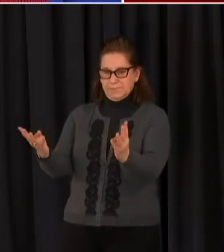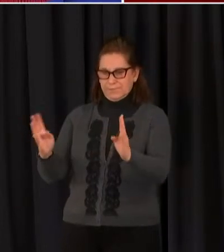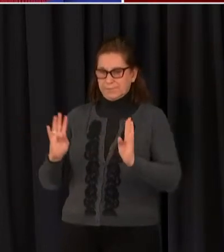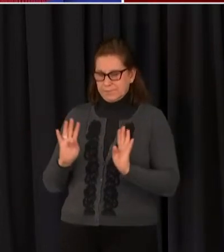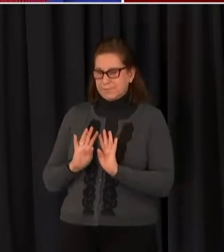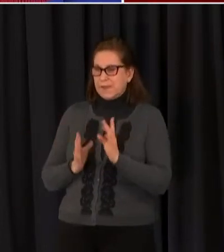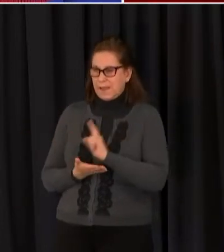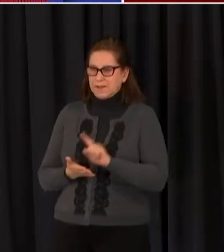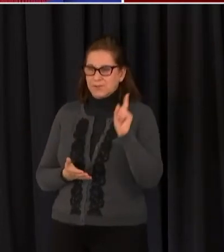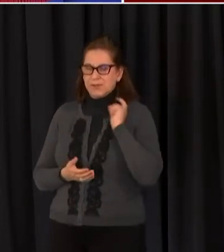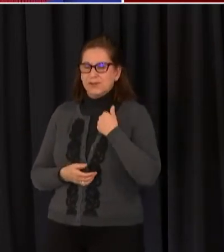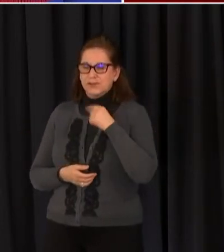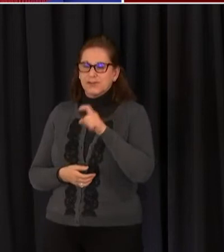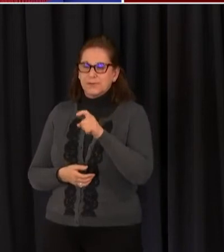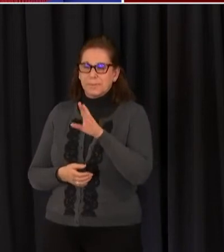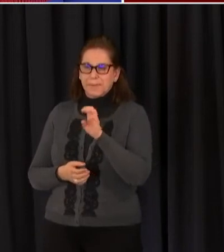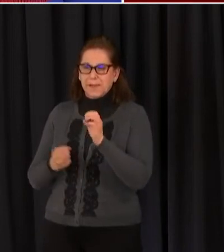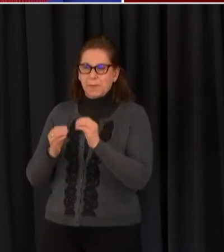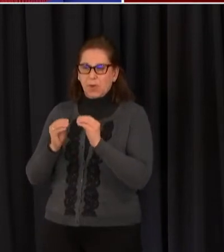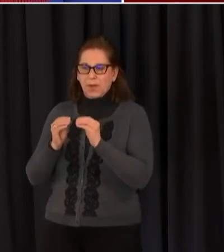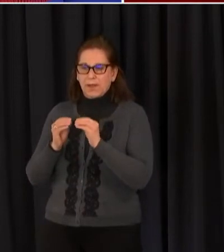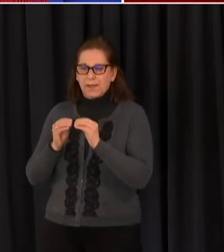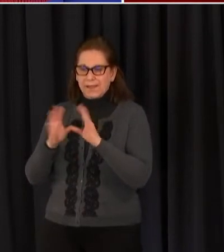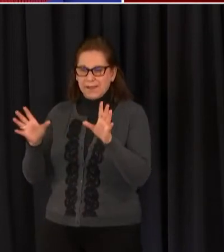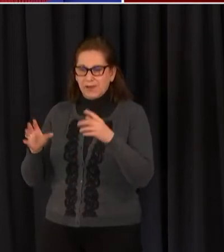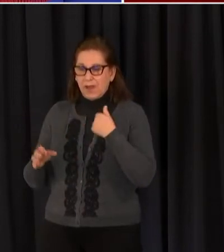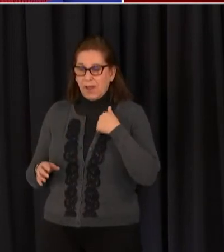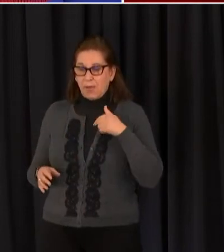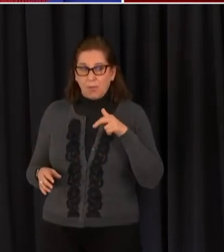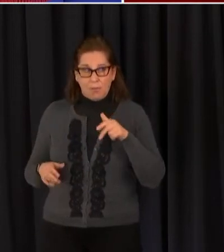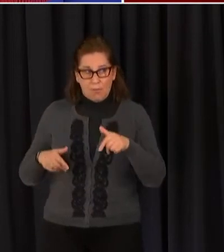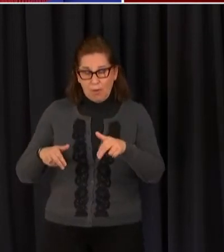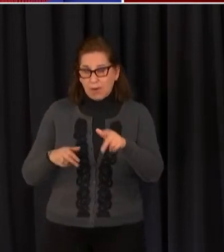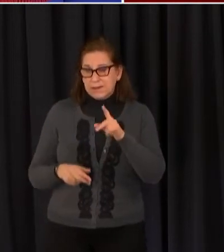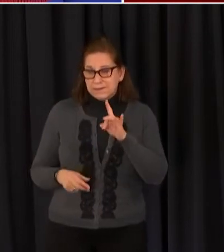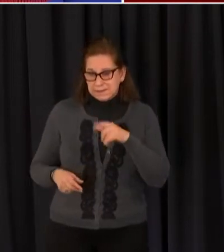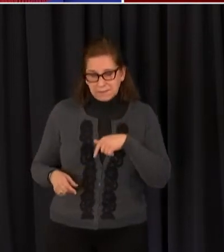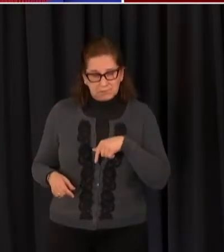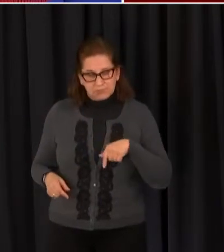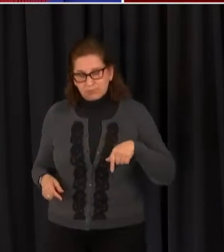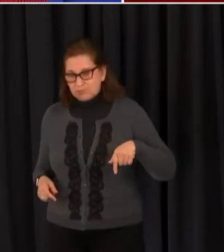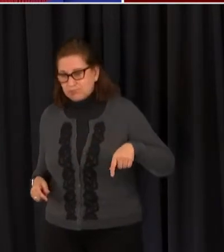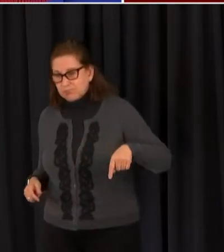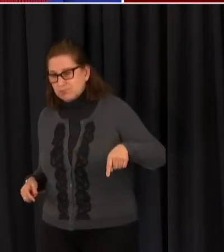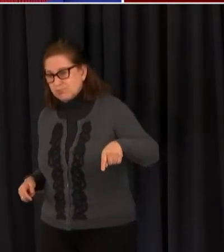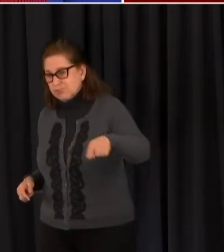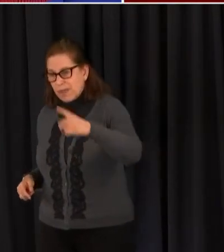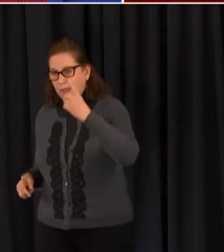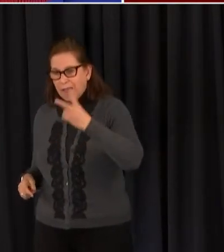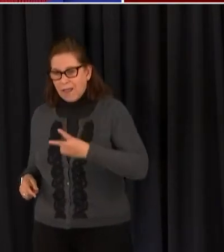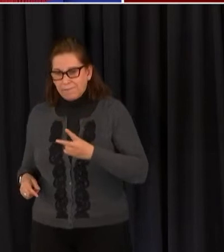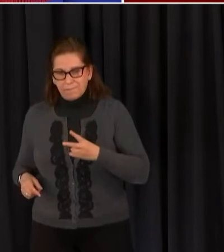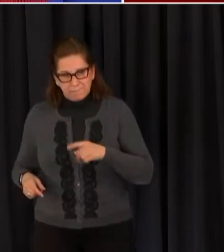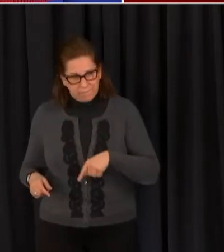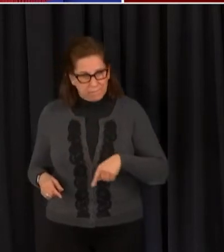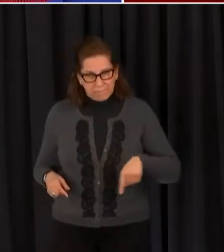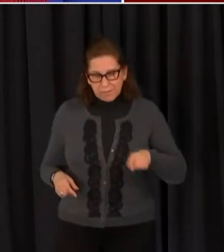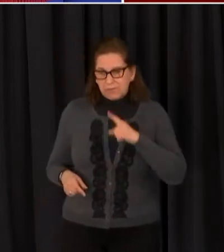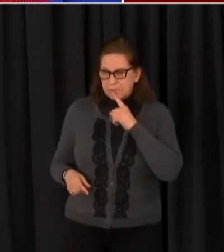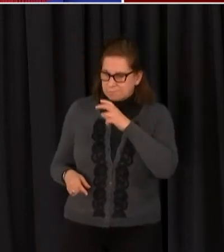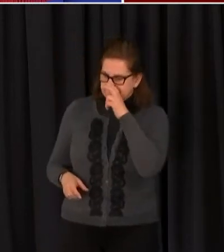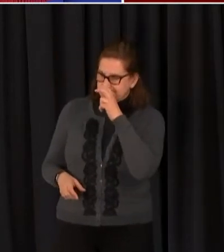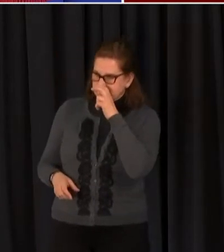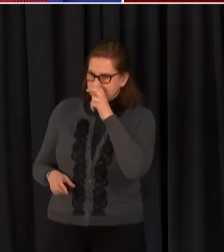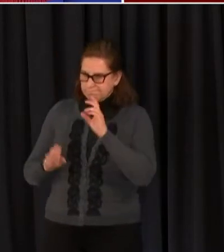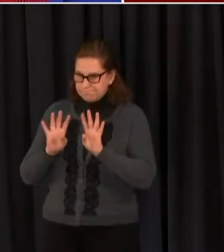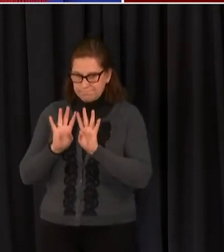more clear. I walked half of the perimeter when it was at its most robust. And I have been